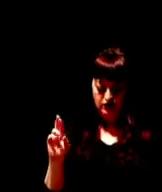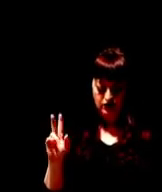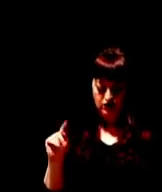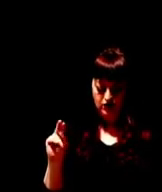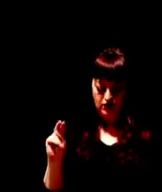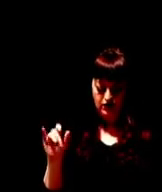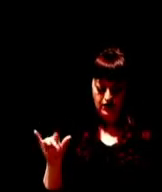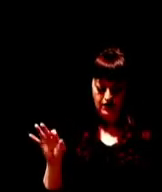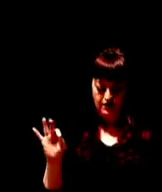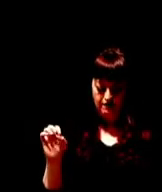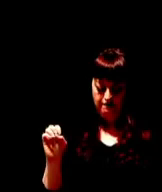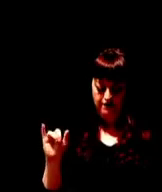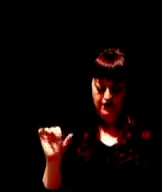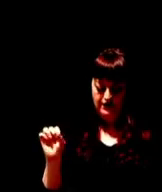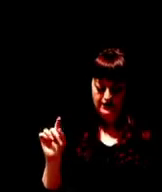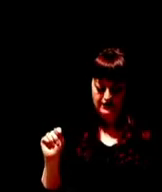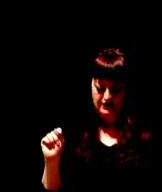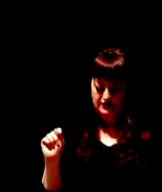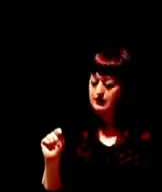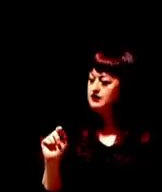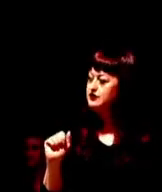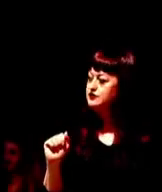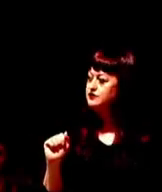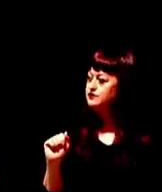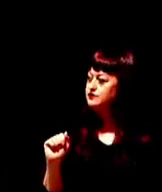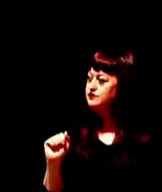Courtney Feist.